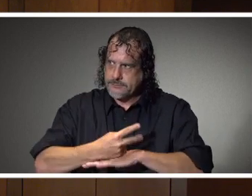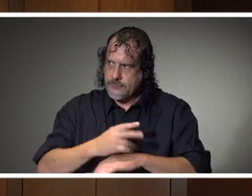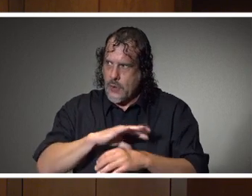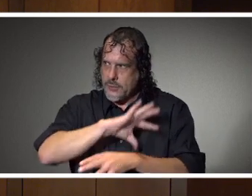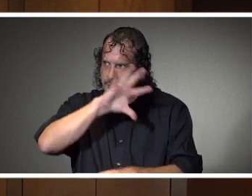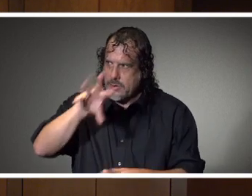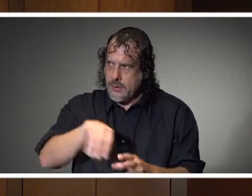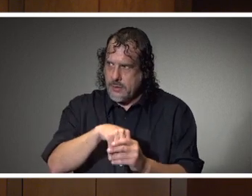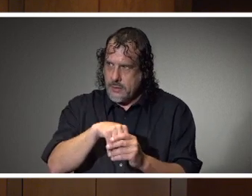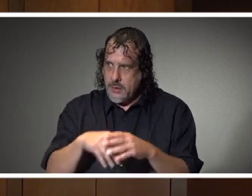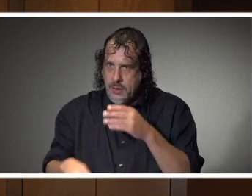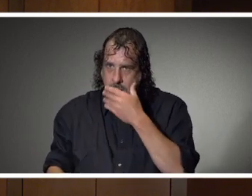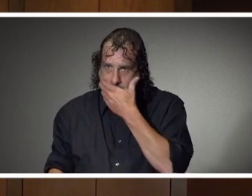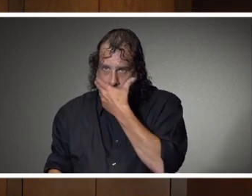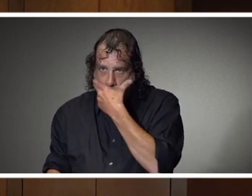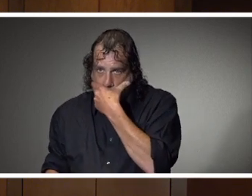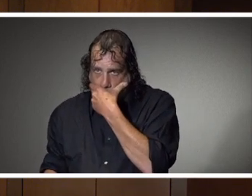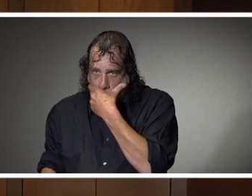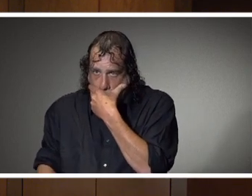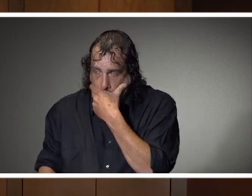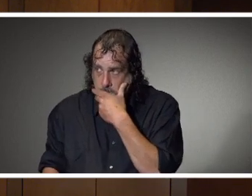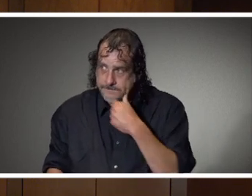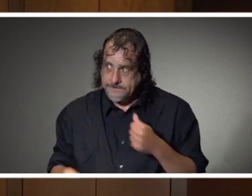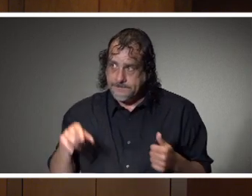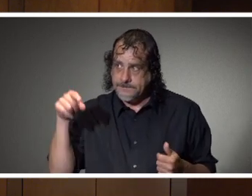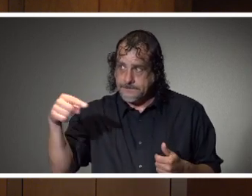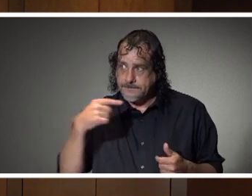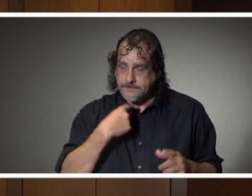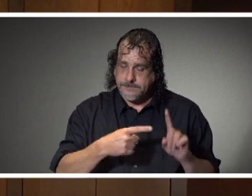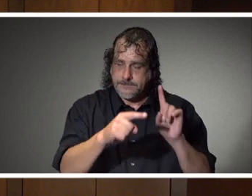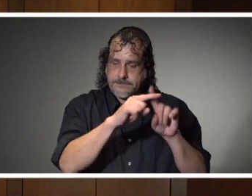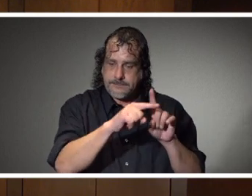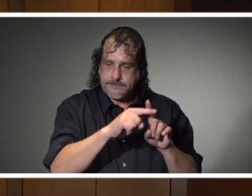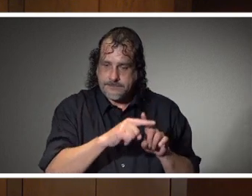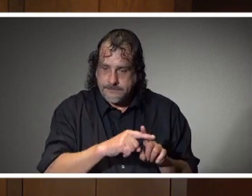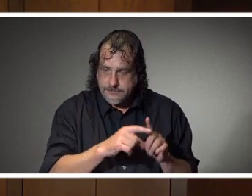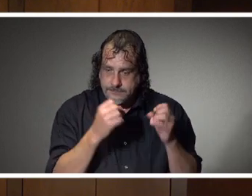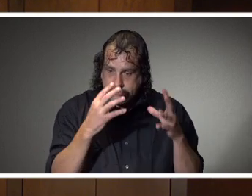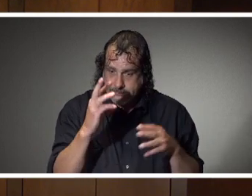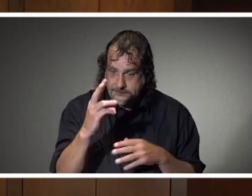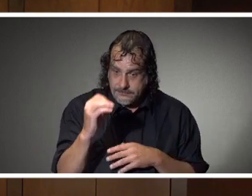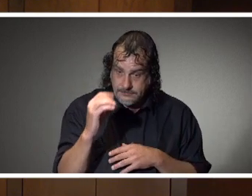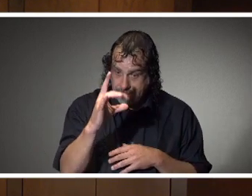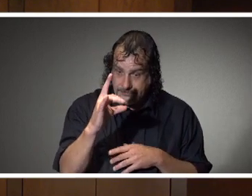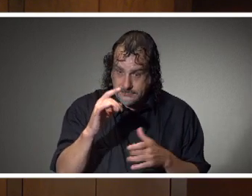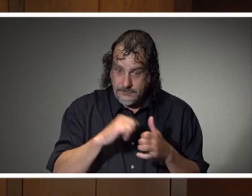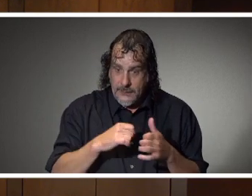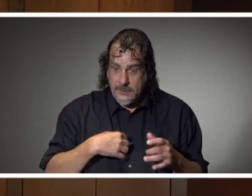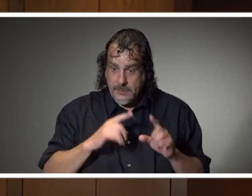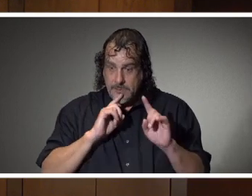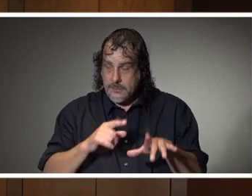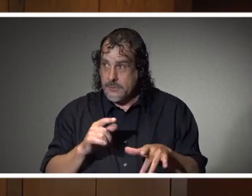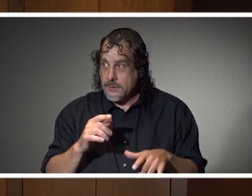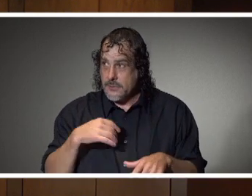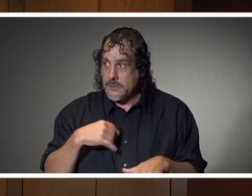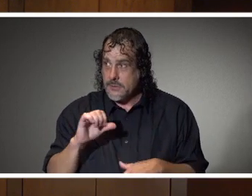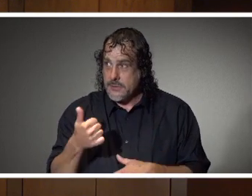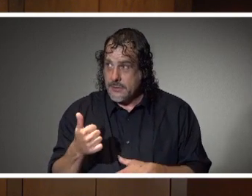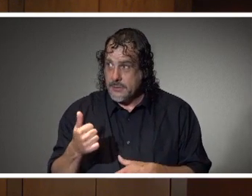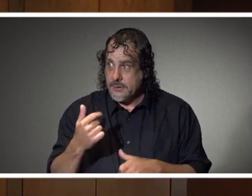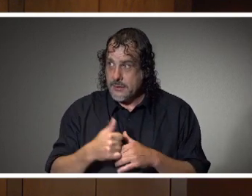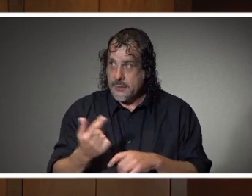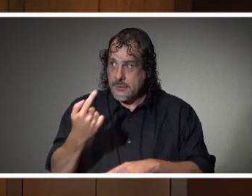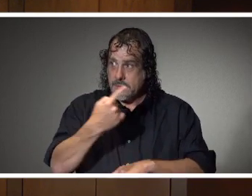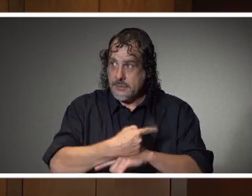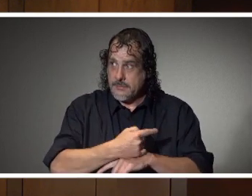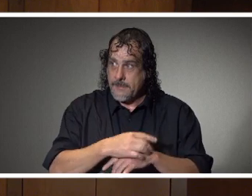together? Speaking of, do you have the number of positive cases that would have been reported on the 10th and the positive